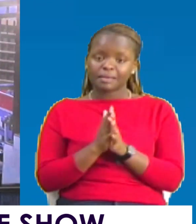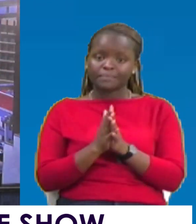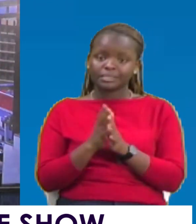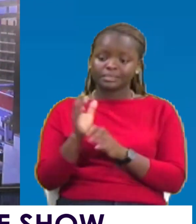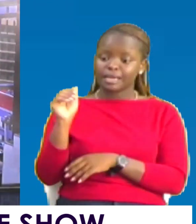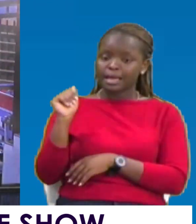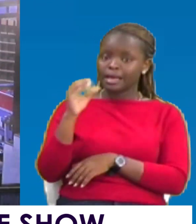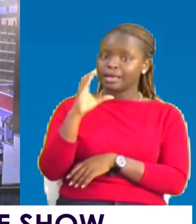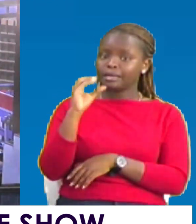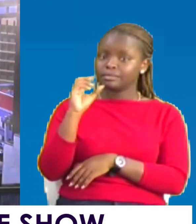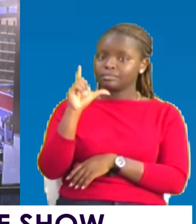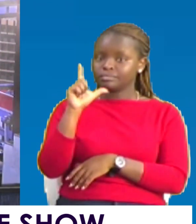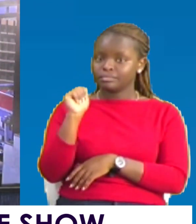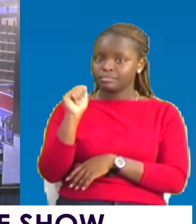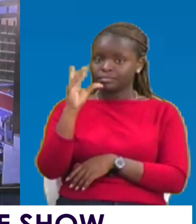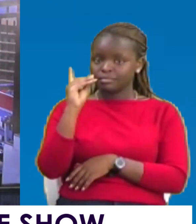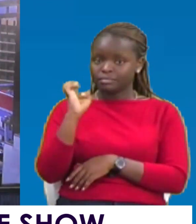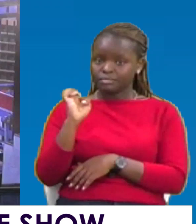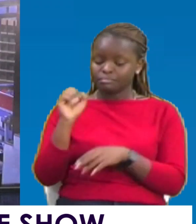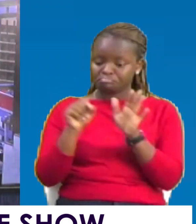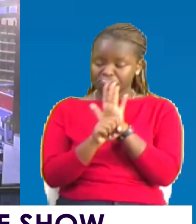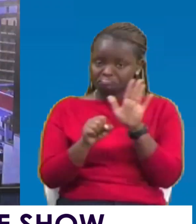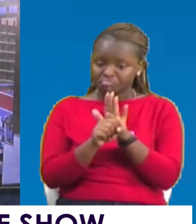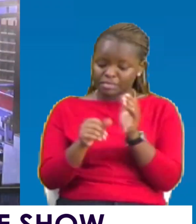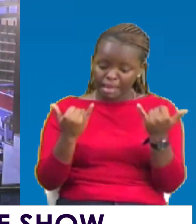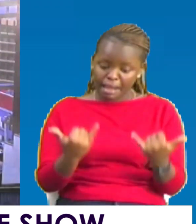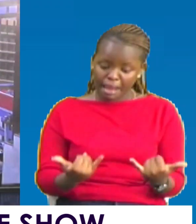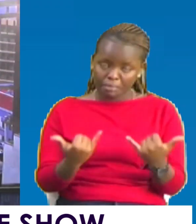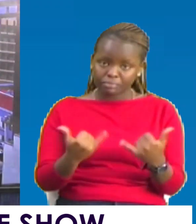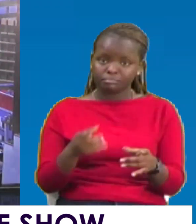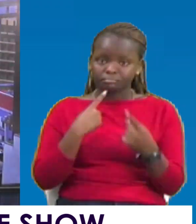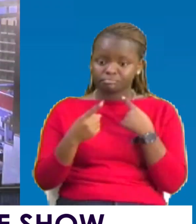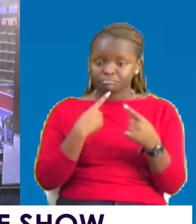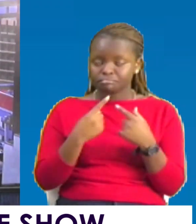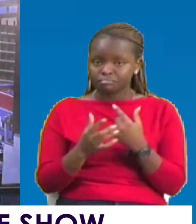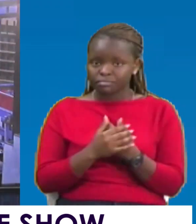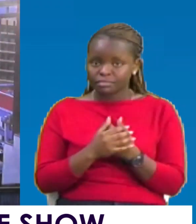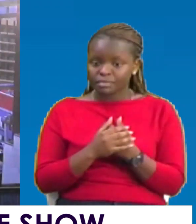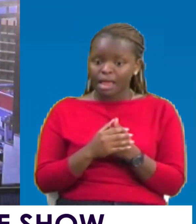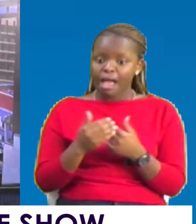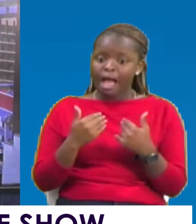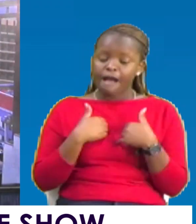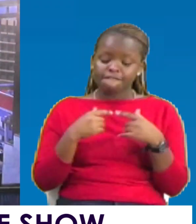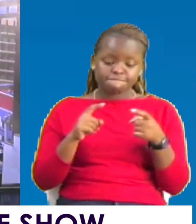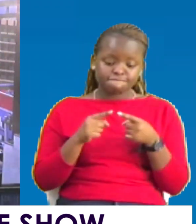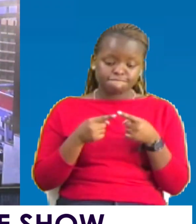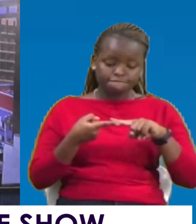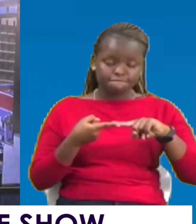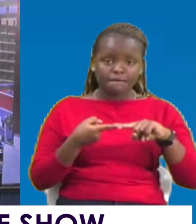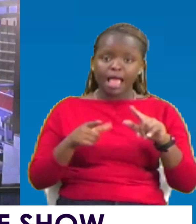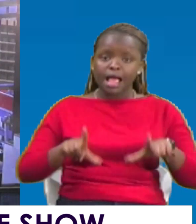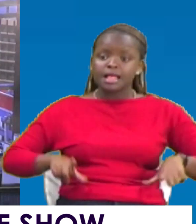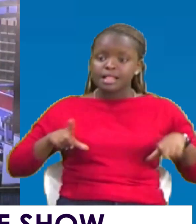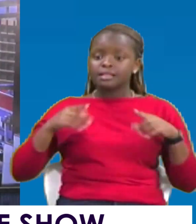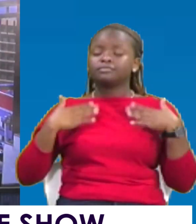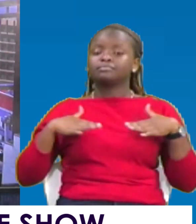so much, you know, to the point that right now as we are talking, there is a wound in the lives of many people